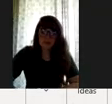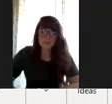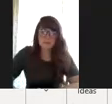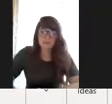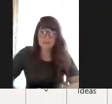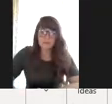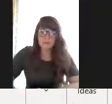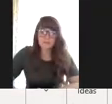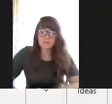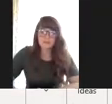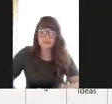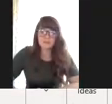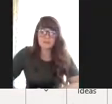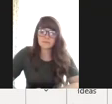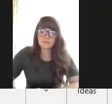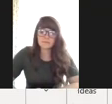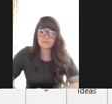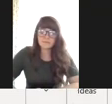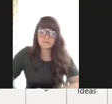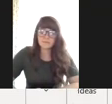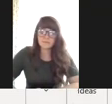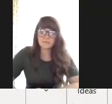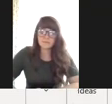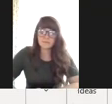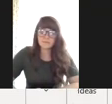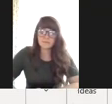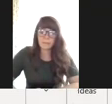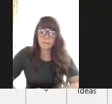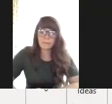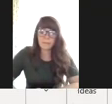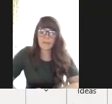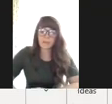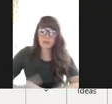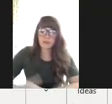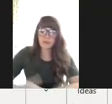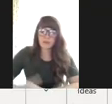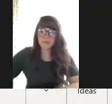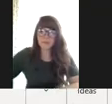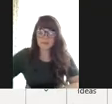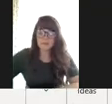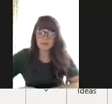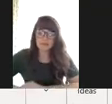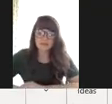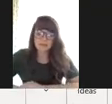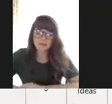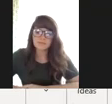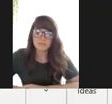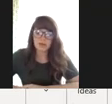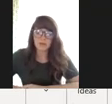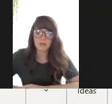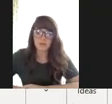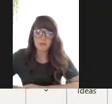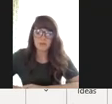hope is because he's indwelling within us, even though we haven't got a glorified body yet, which happens in the future. It would be our future tense. Yes. And